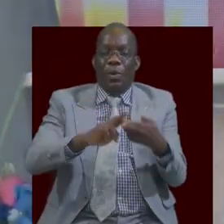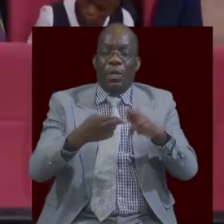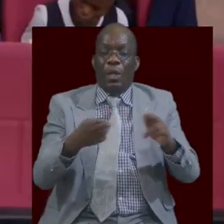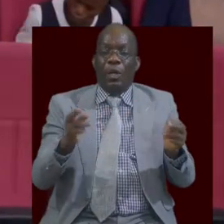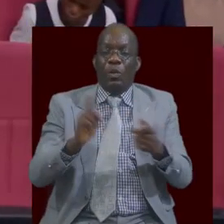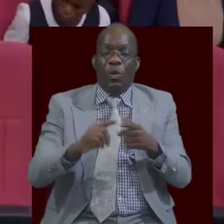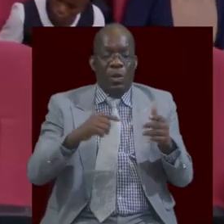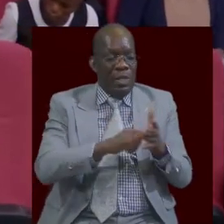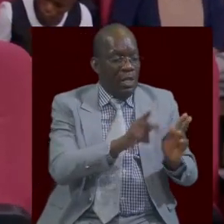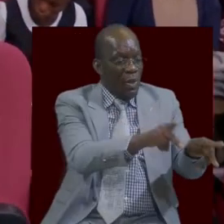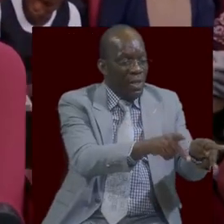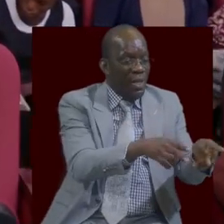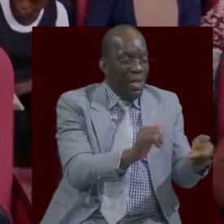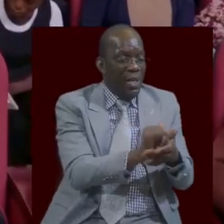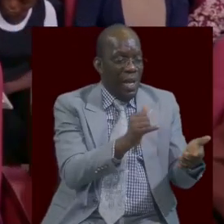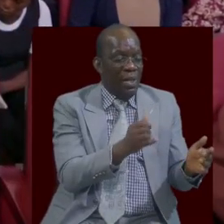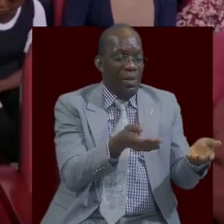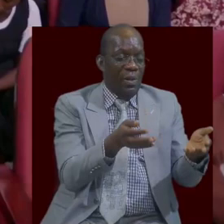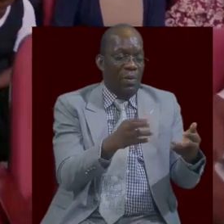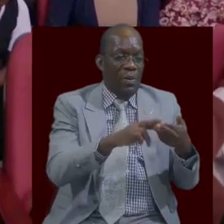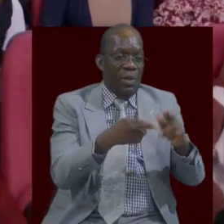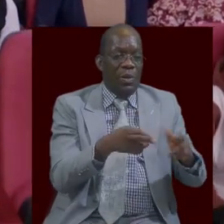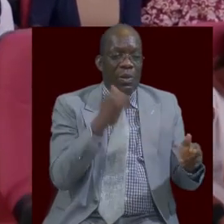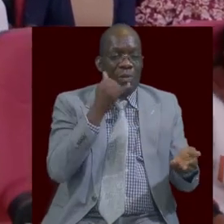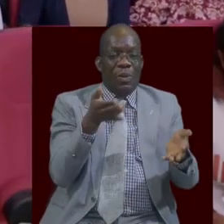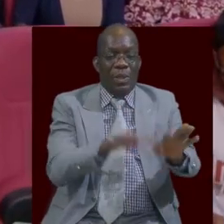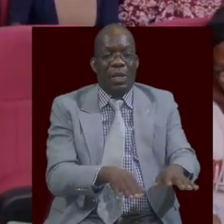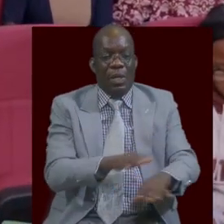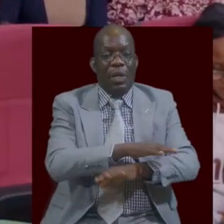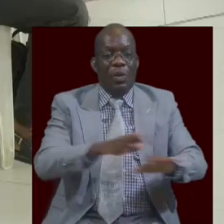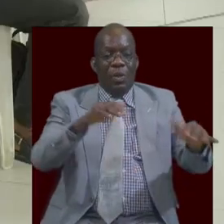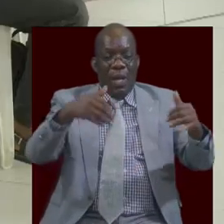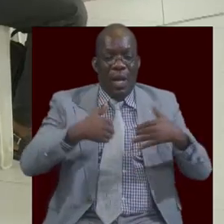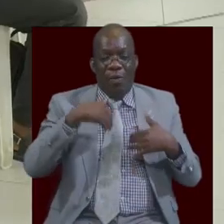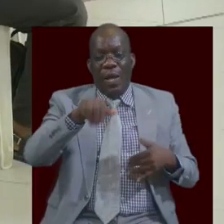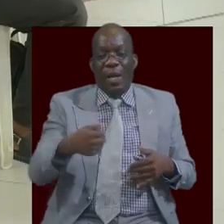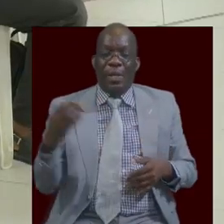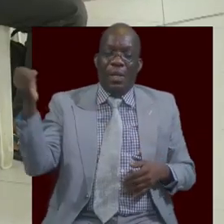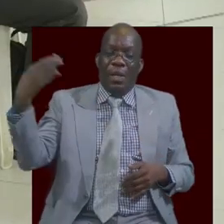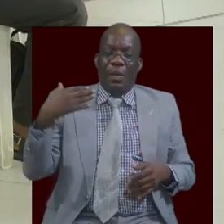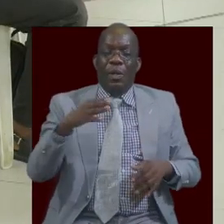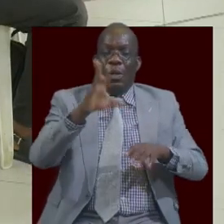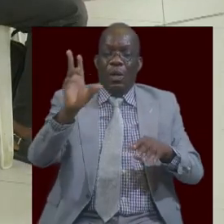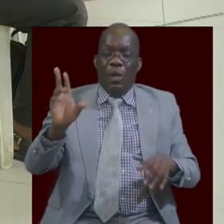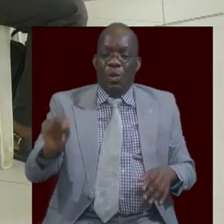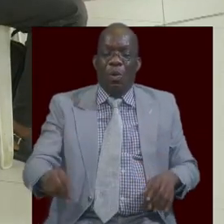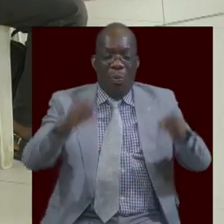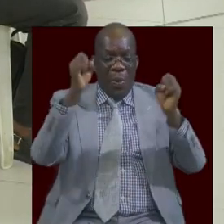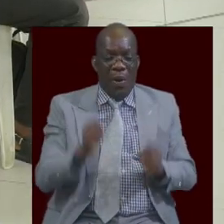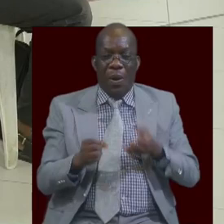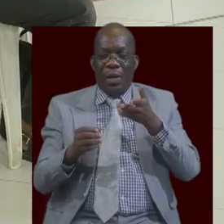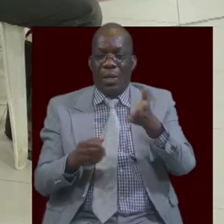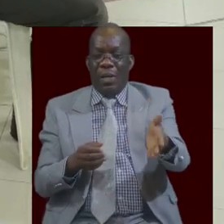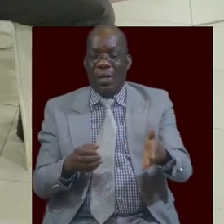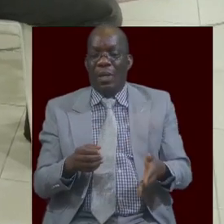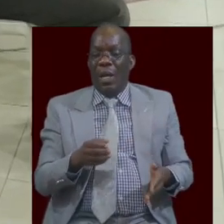is dead. It's not even bringing up any light. There is no activation there. And you